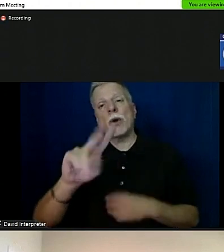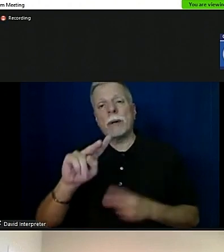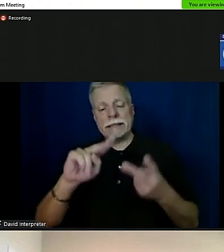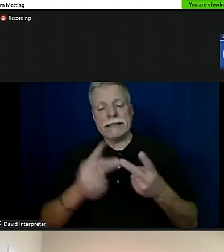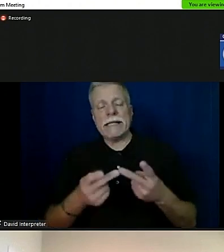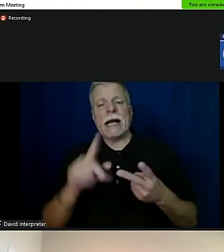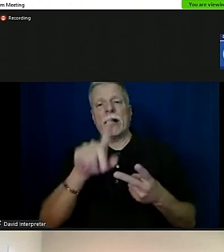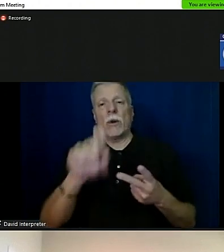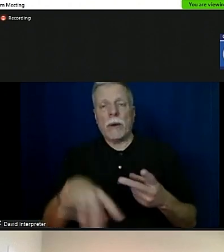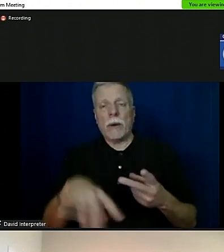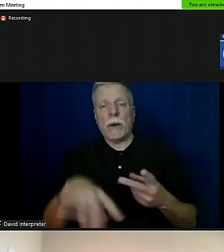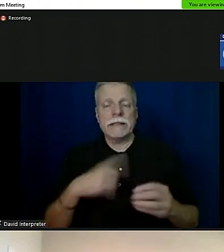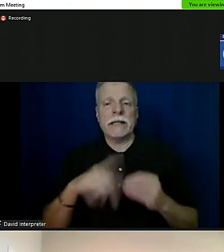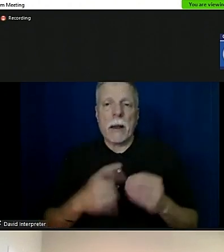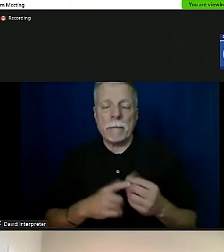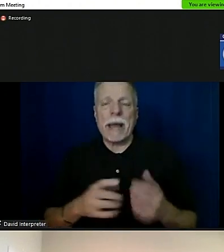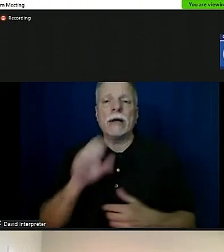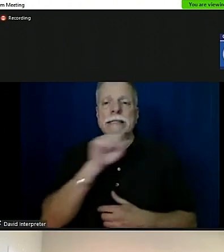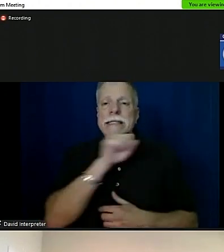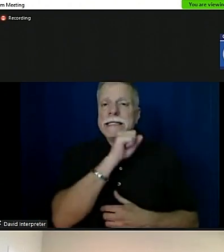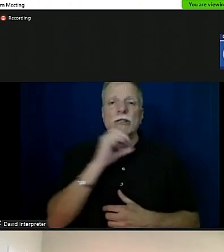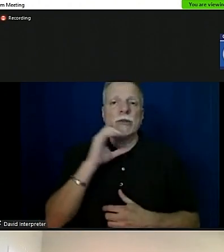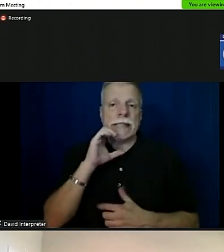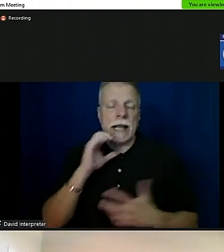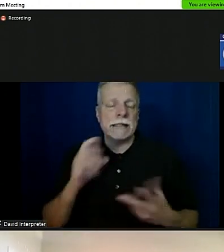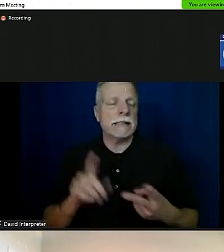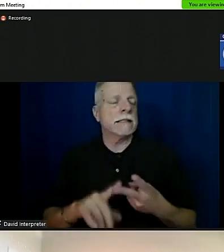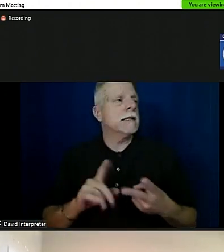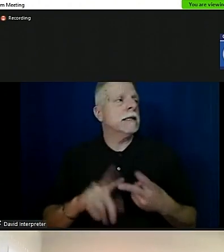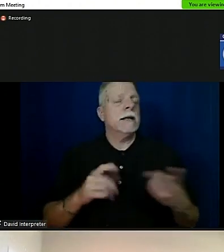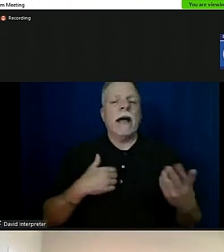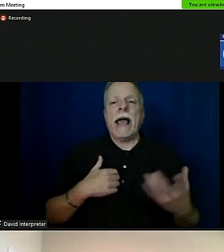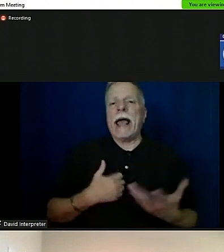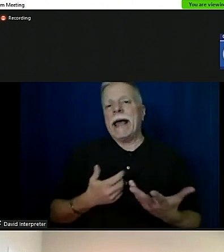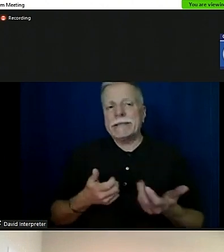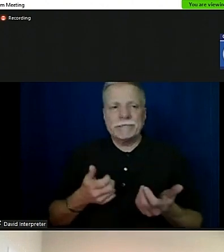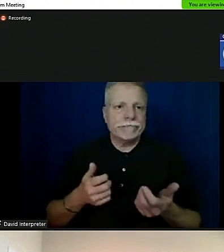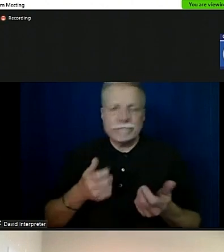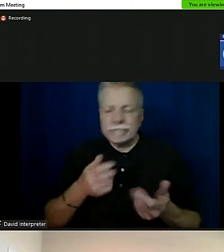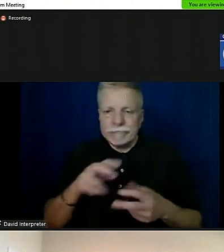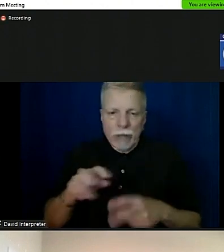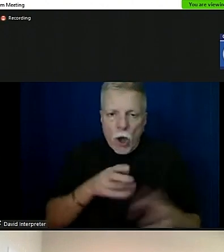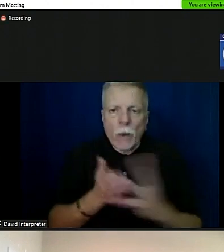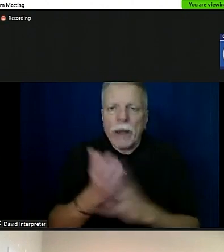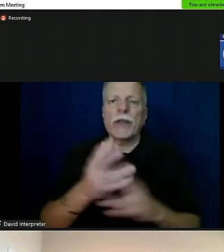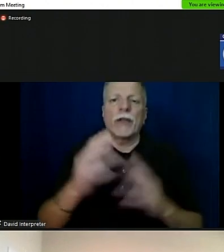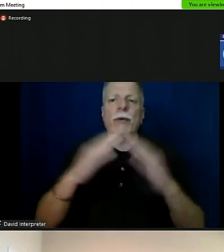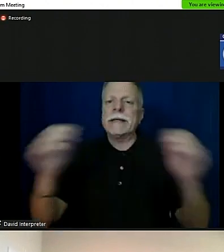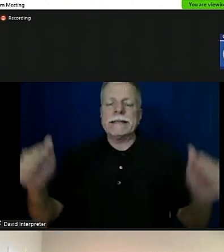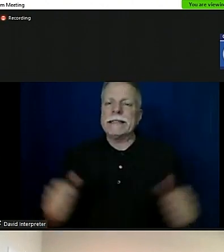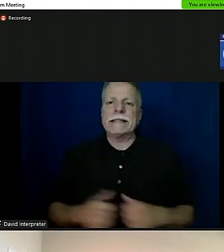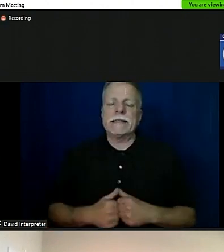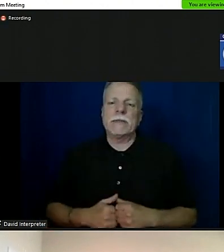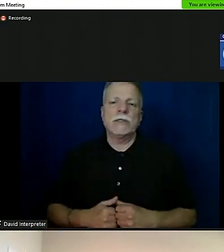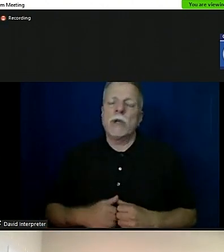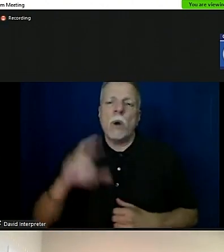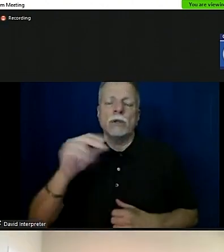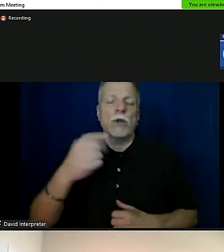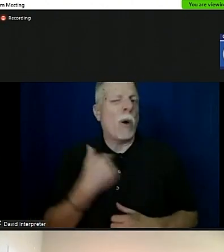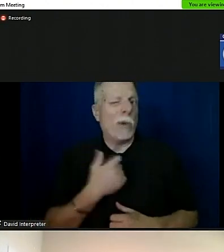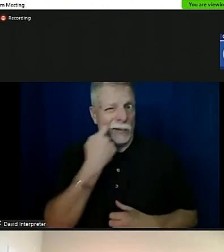around seniors and navigating this system, we've opened up this new call center. We